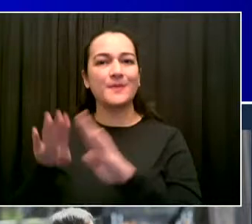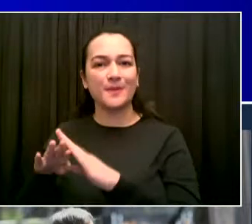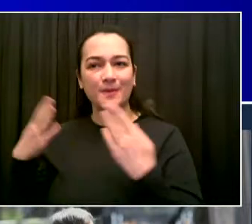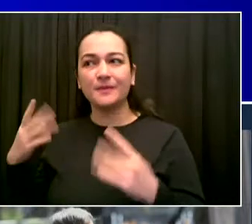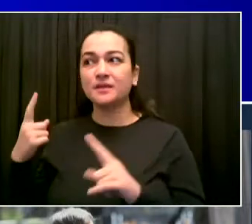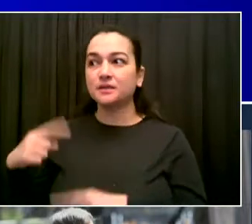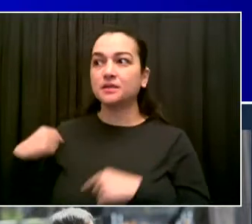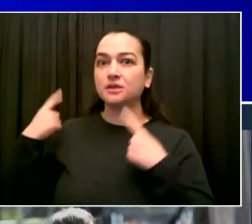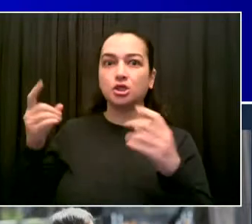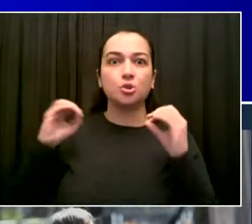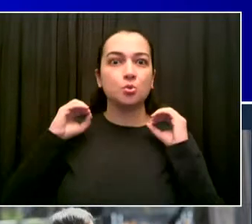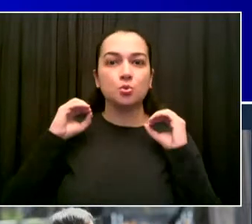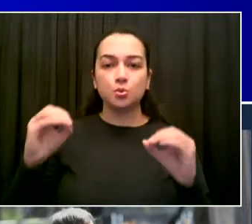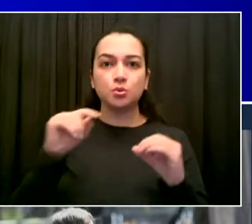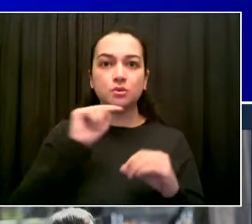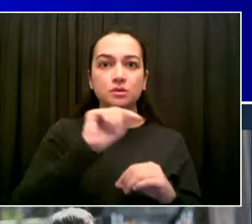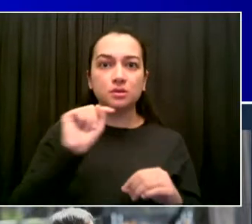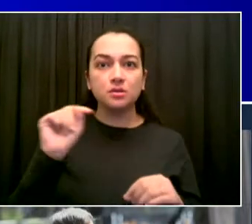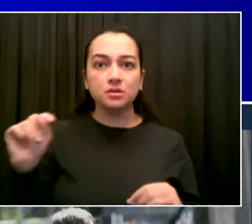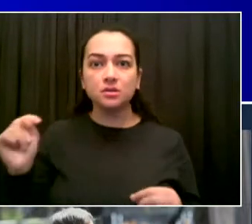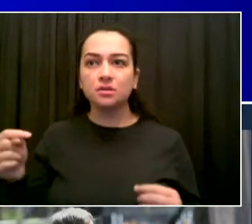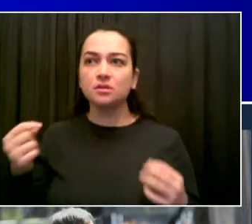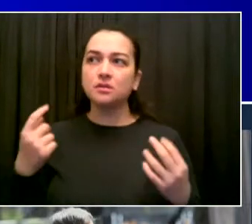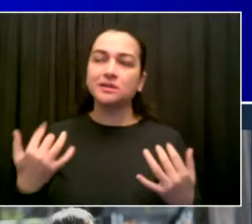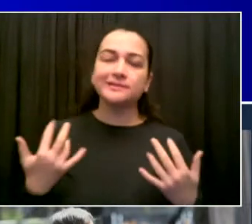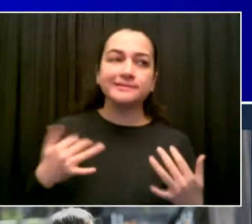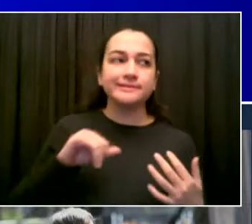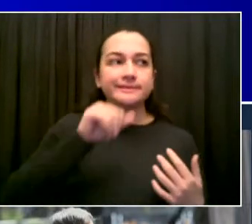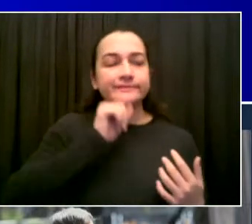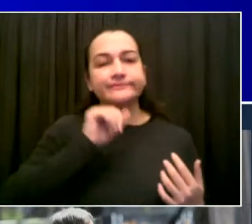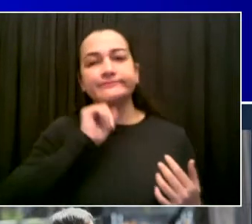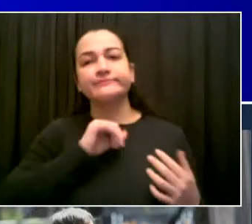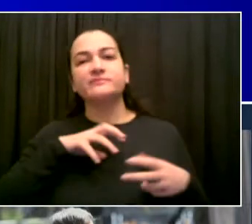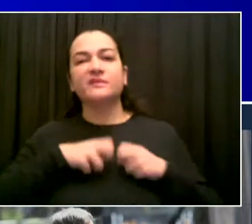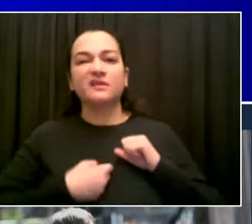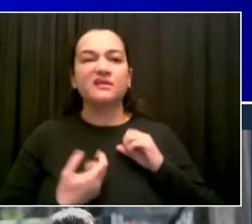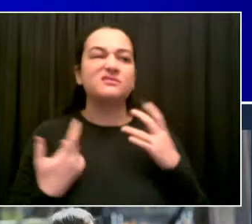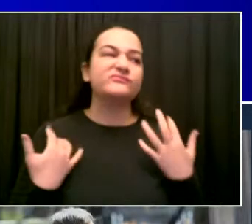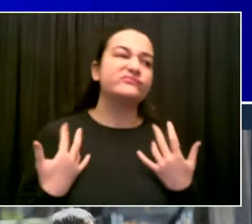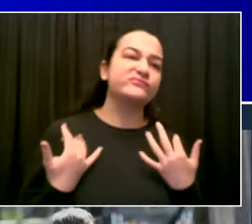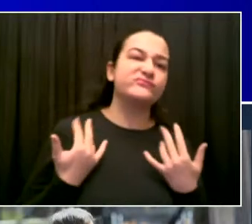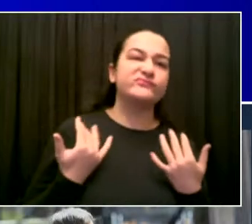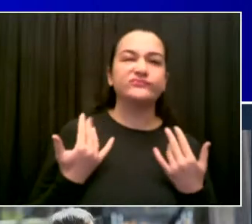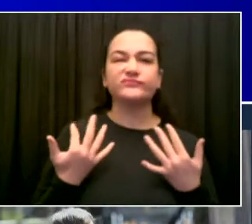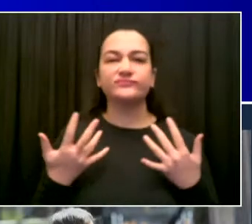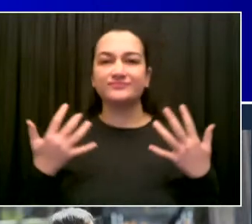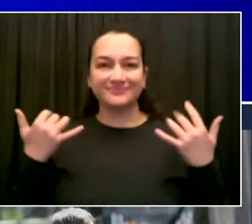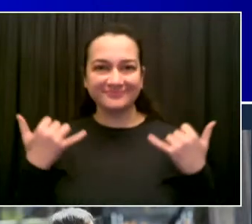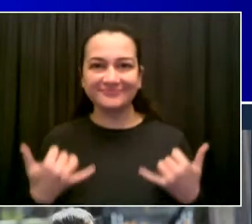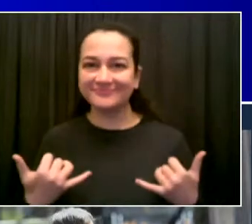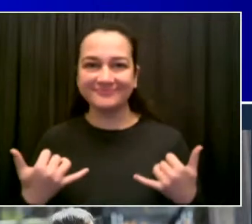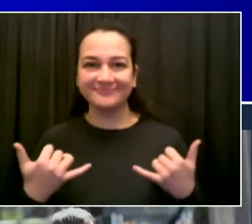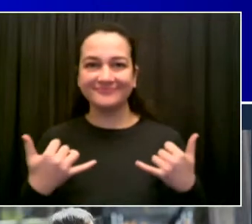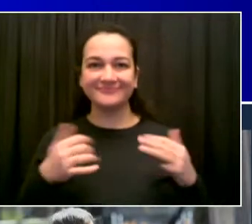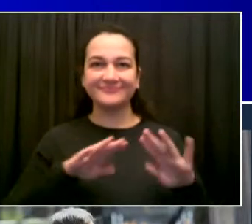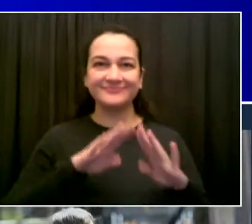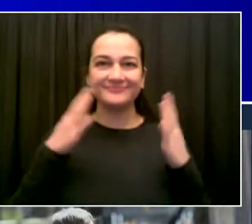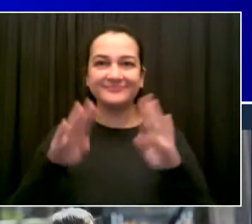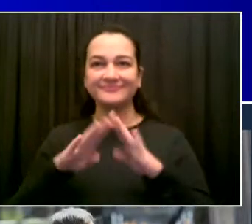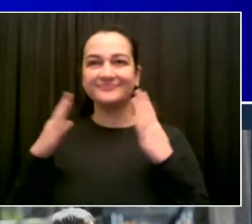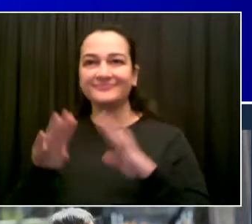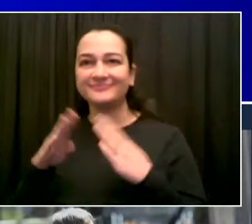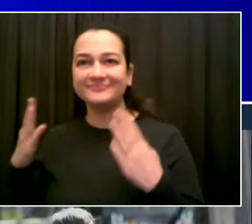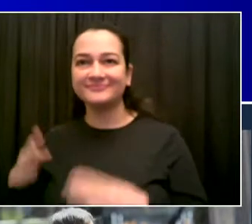it more and more every day. So Lincoln Center, the first live performance, the